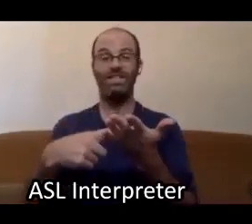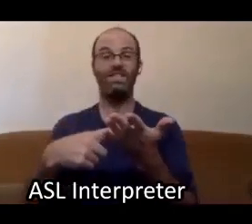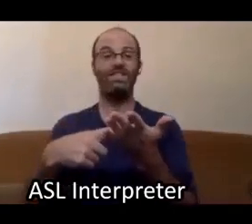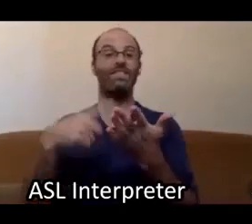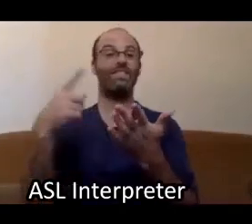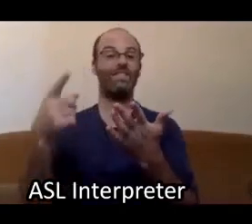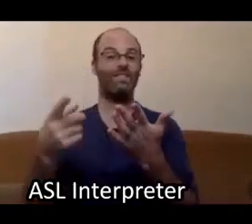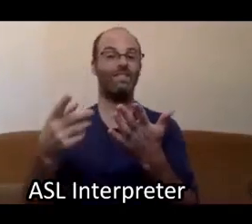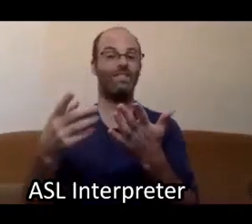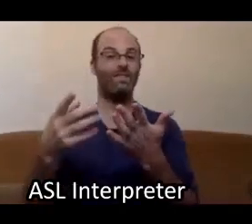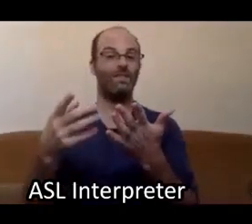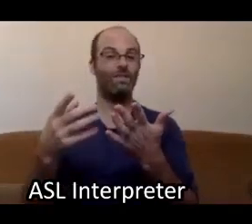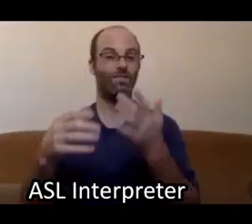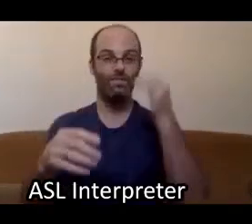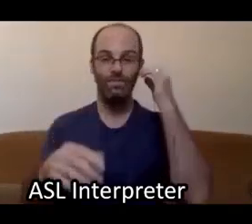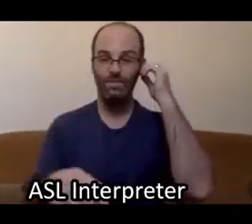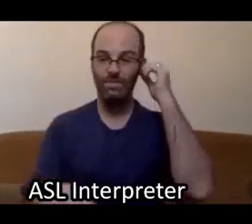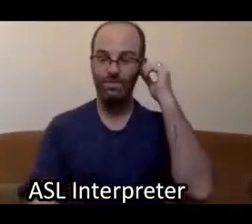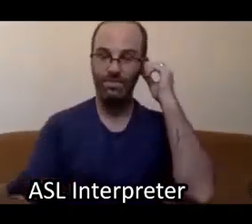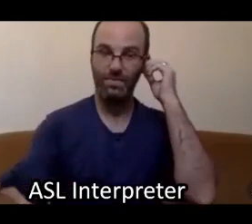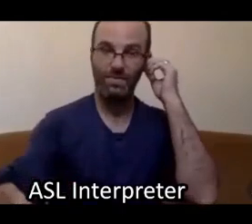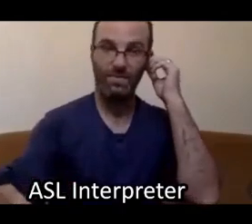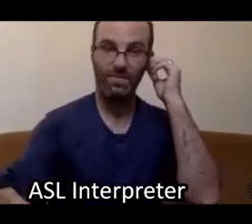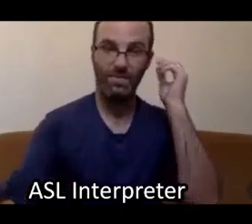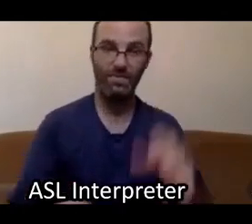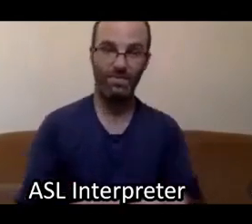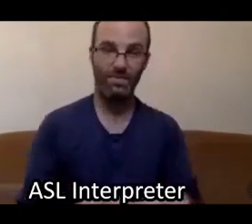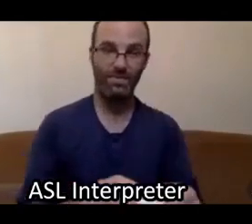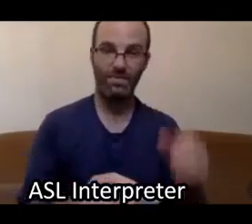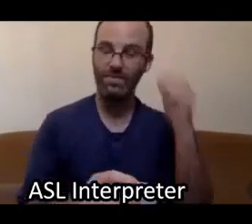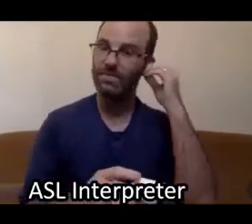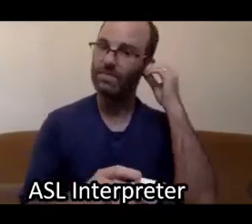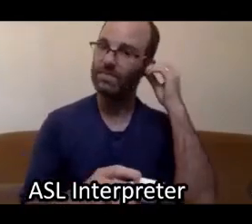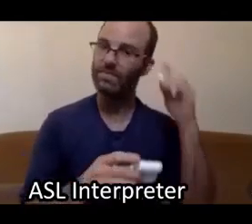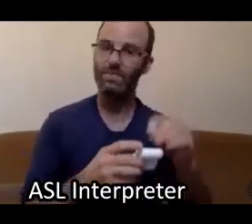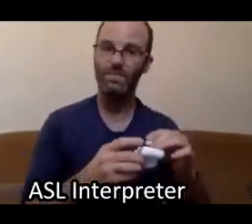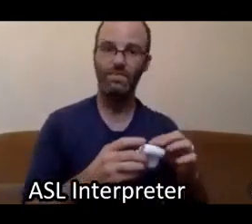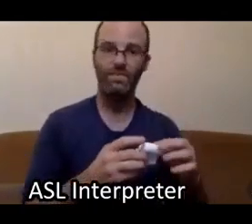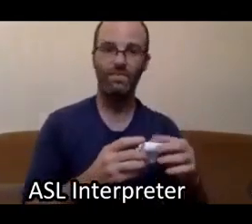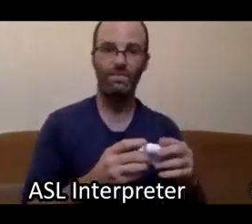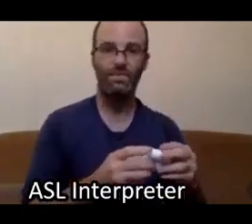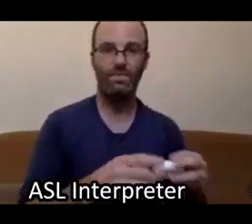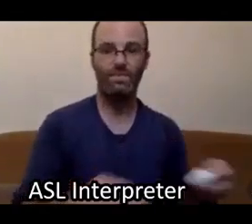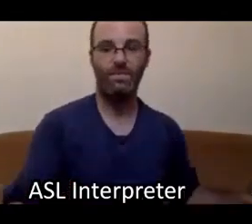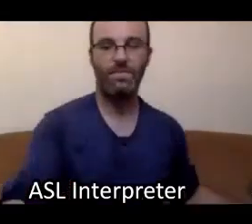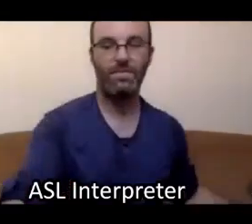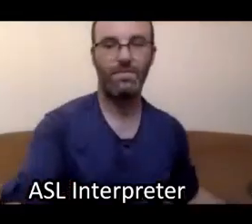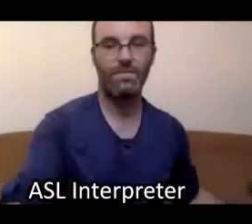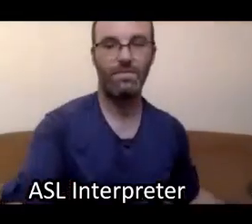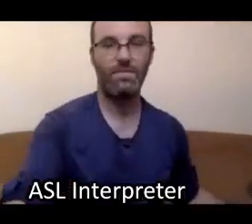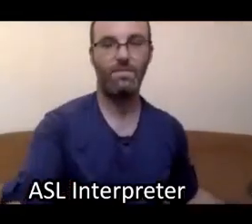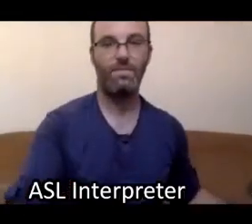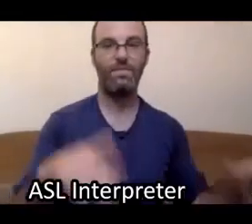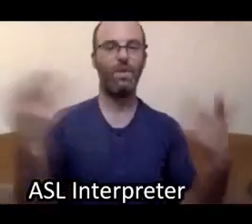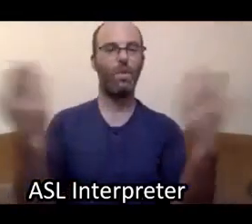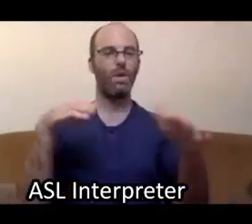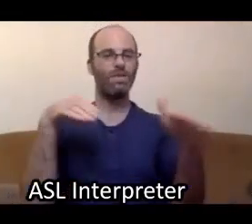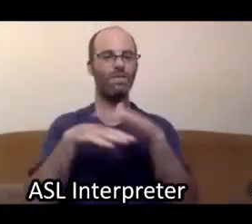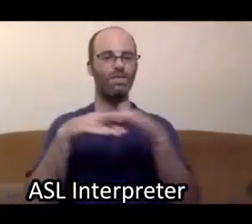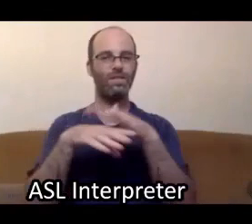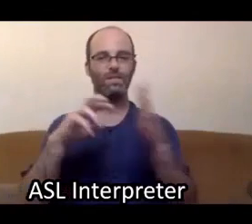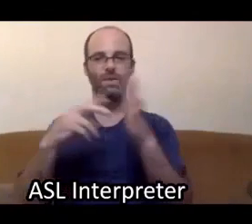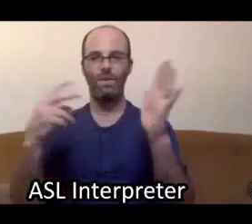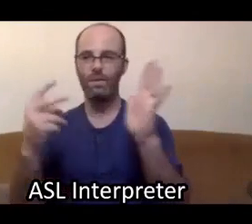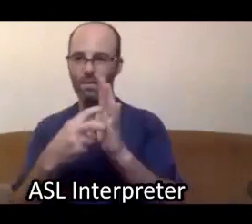terms of what accessibility really means to each and every one of you, because I know it can be different for every